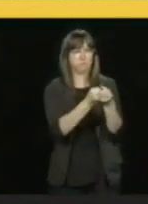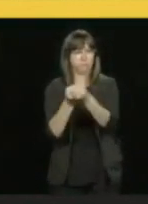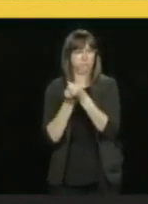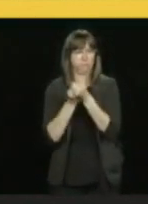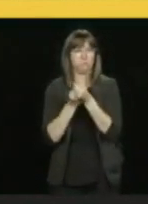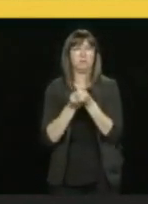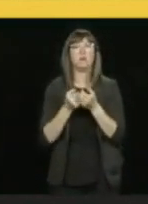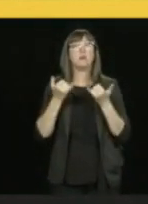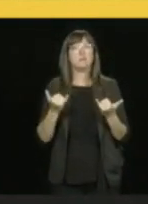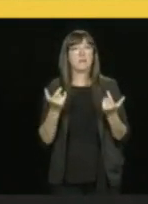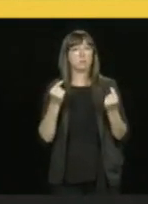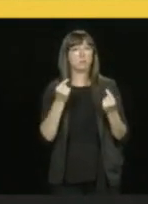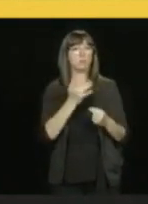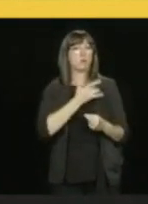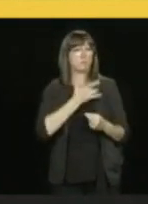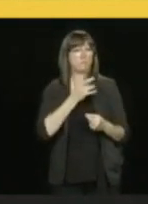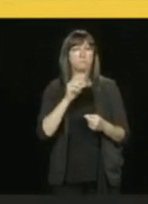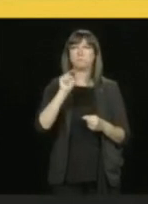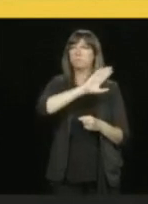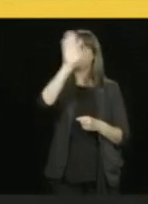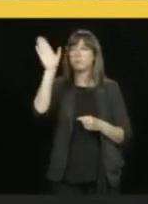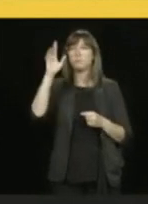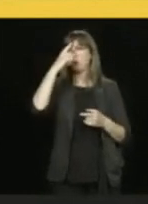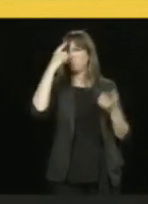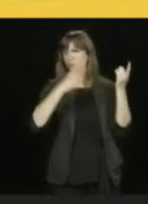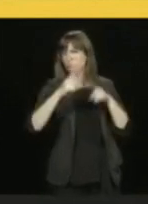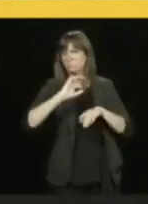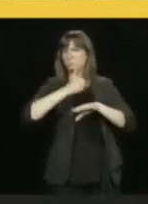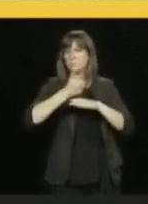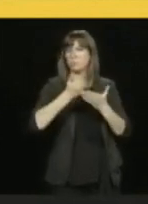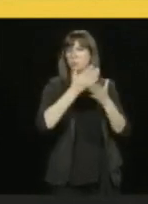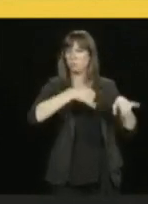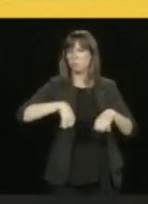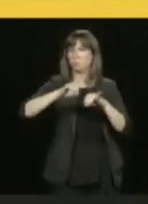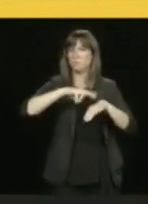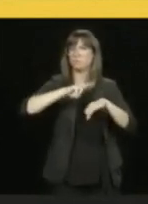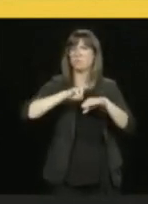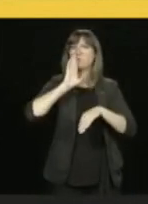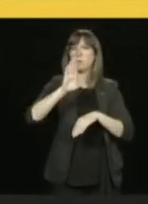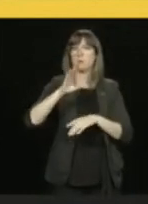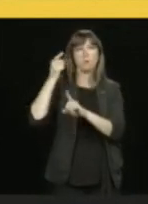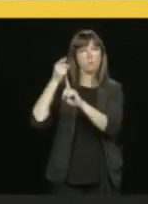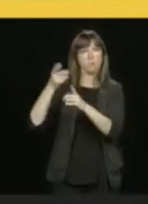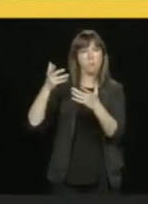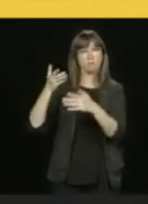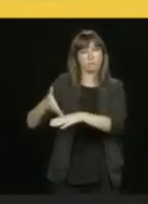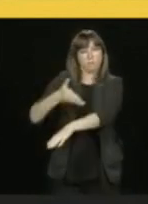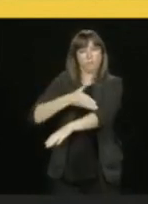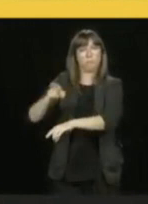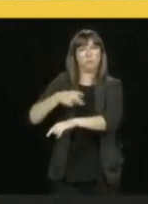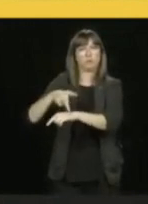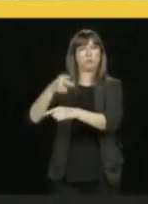working right away with the provinces and territories to set new national standards on long-term care. Job